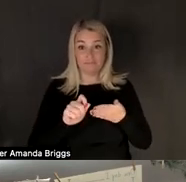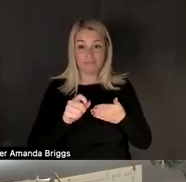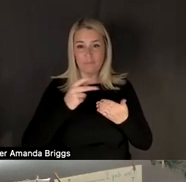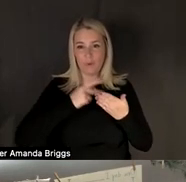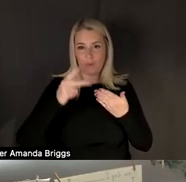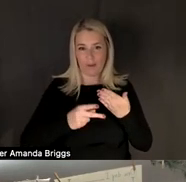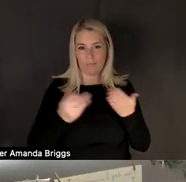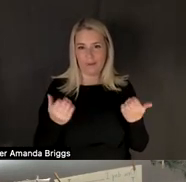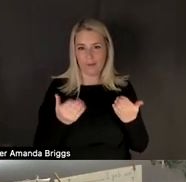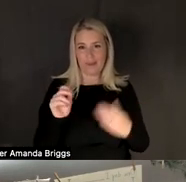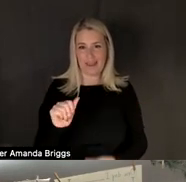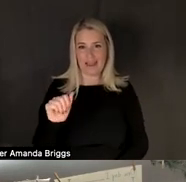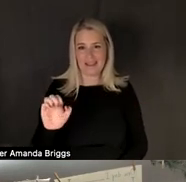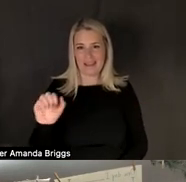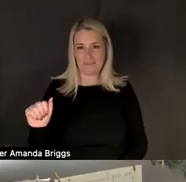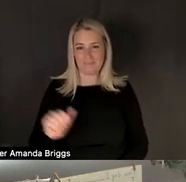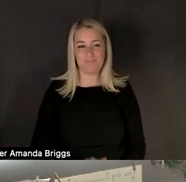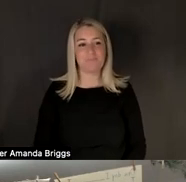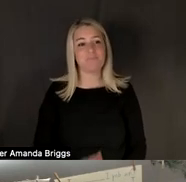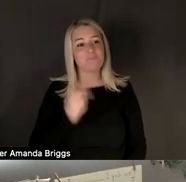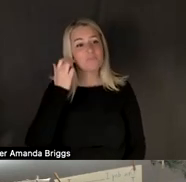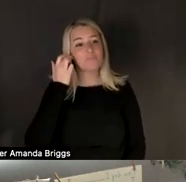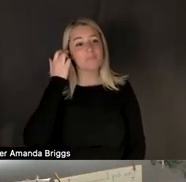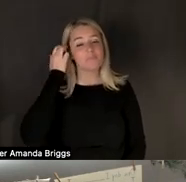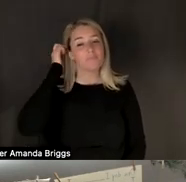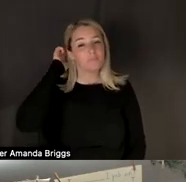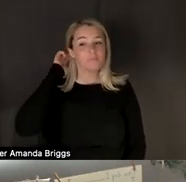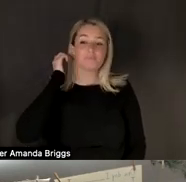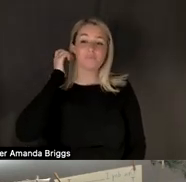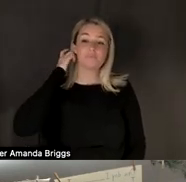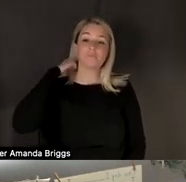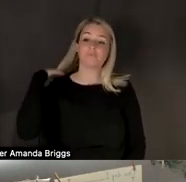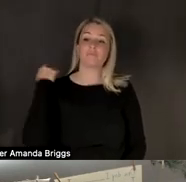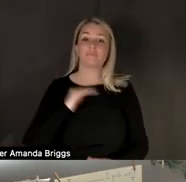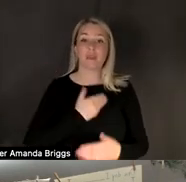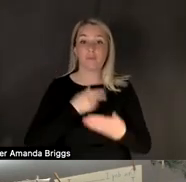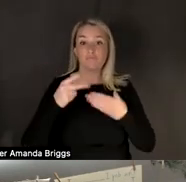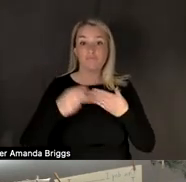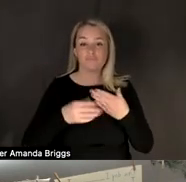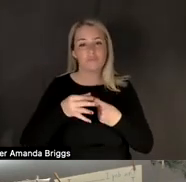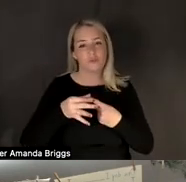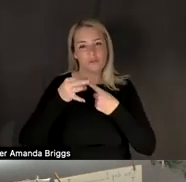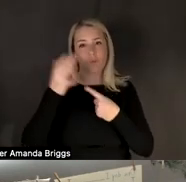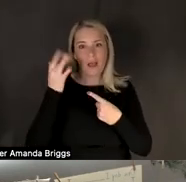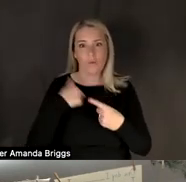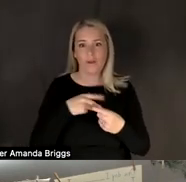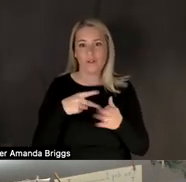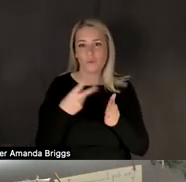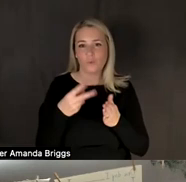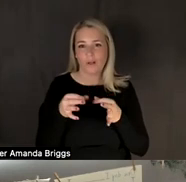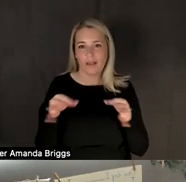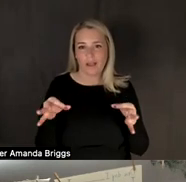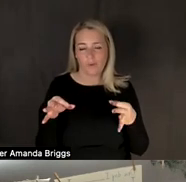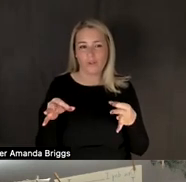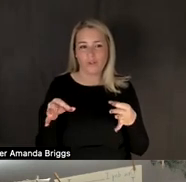So our program is unique because we are a dual language immersion school. So what that means is